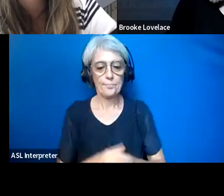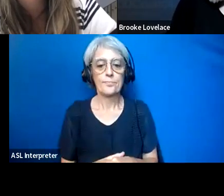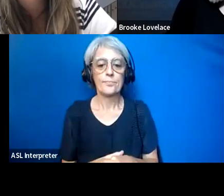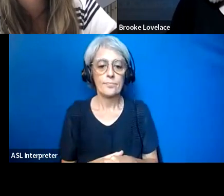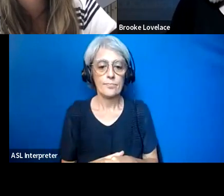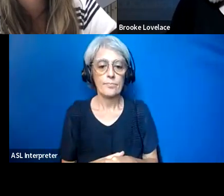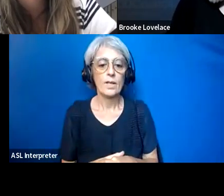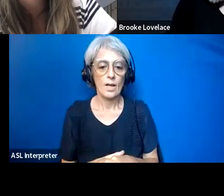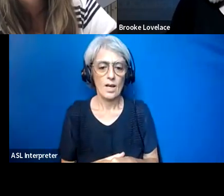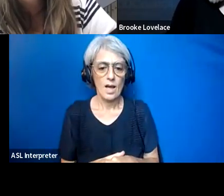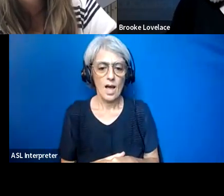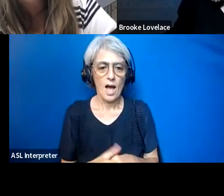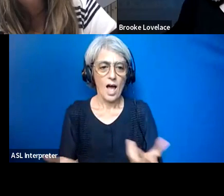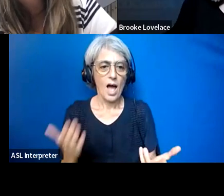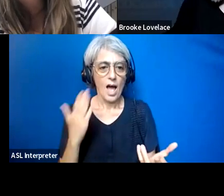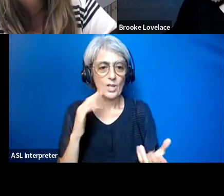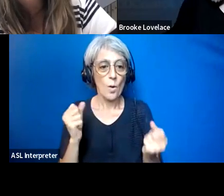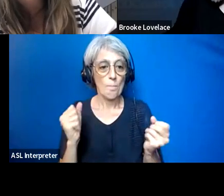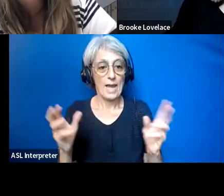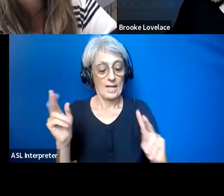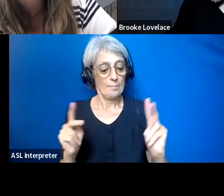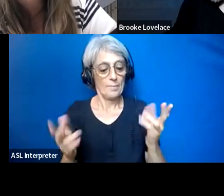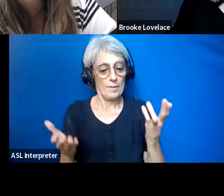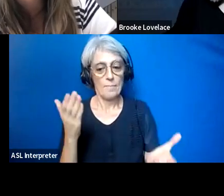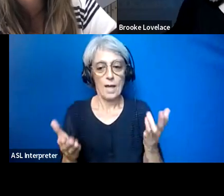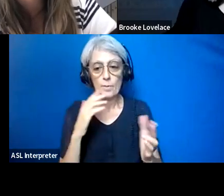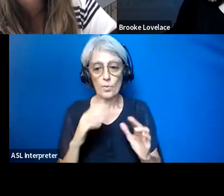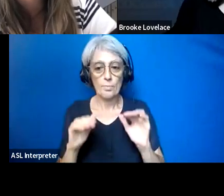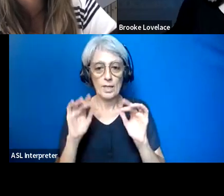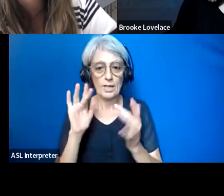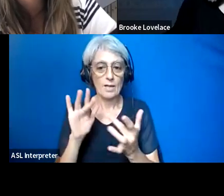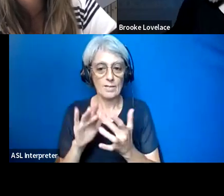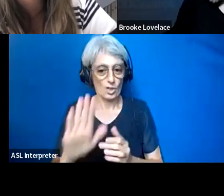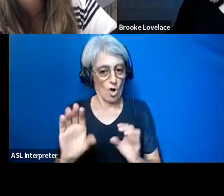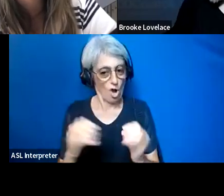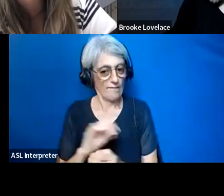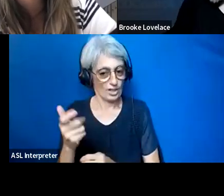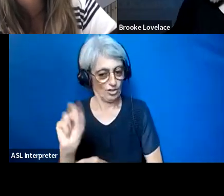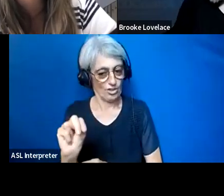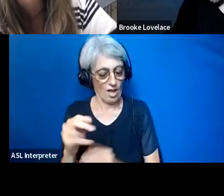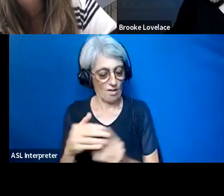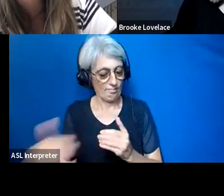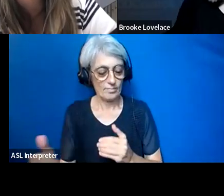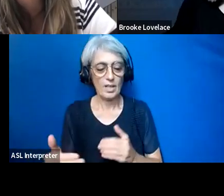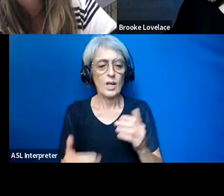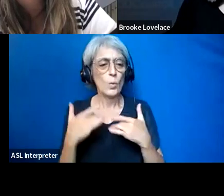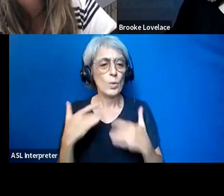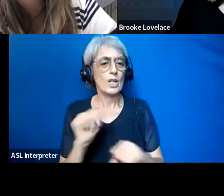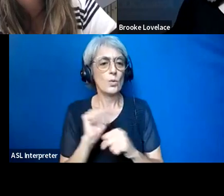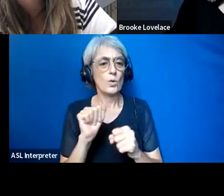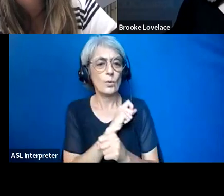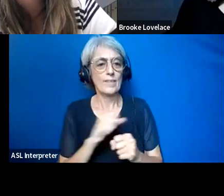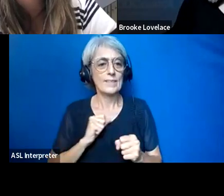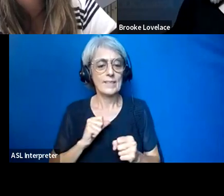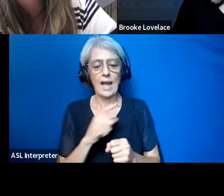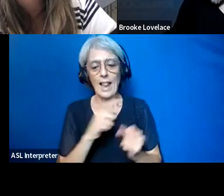so I know a lot of people may be reaching out to your office, John. We usually work with state legislators, but